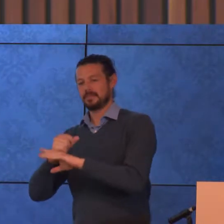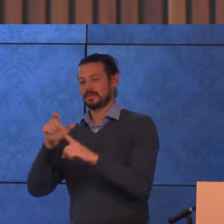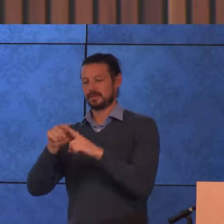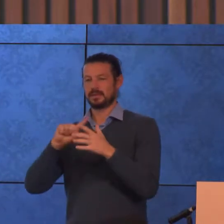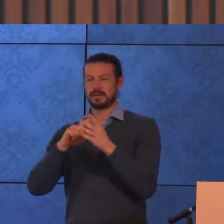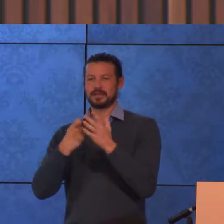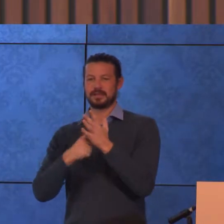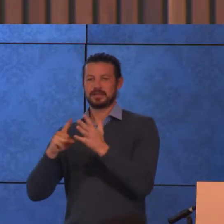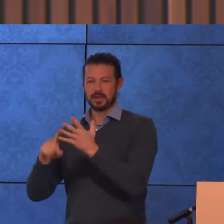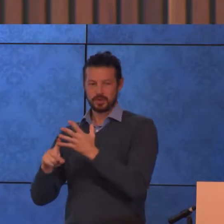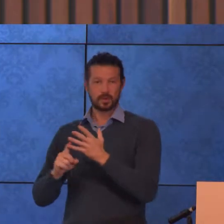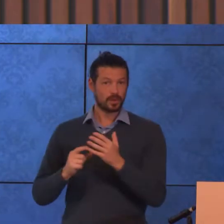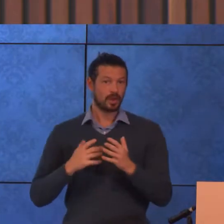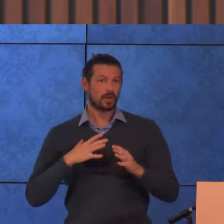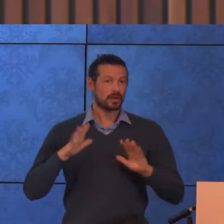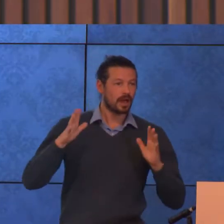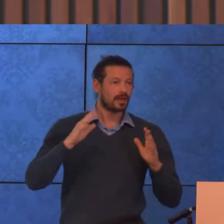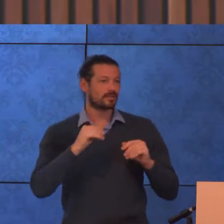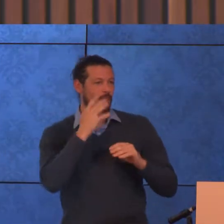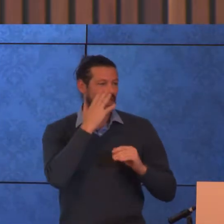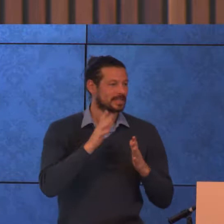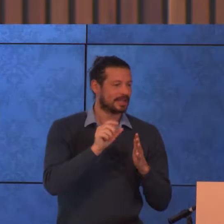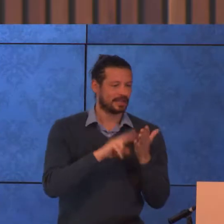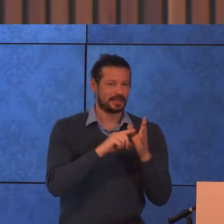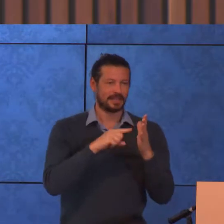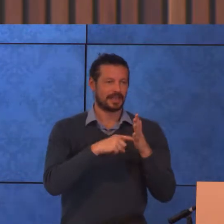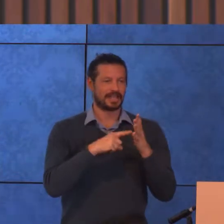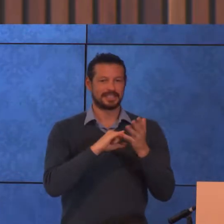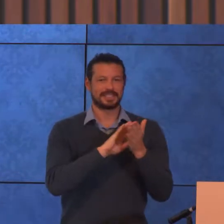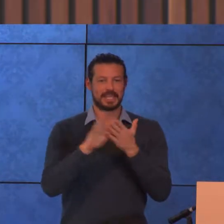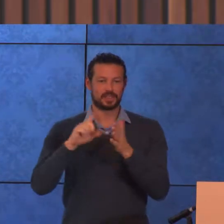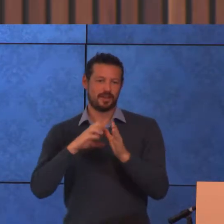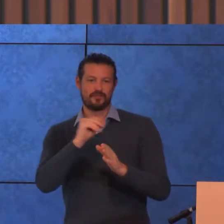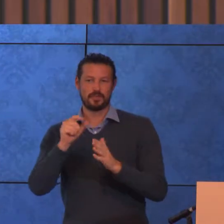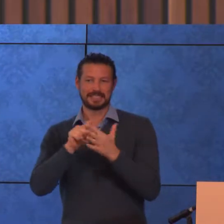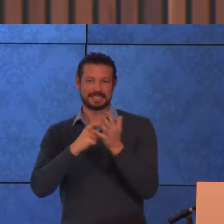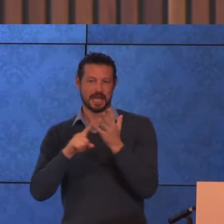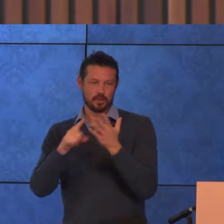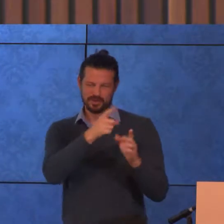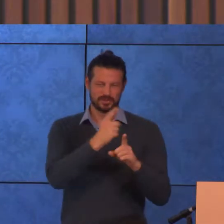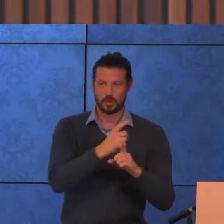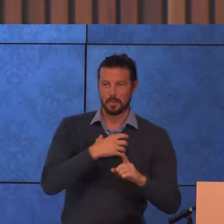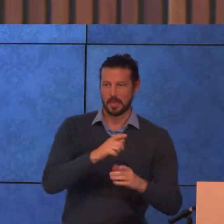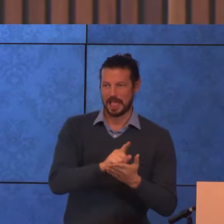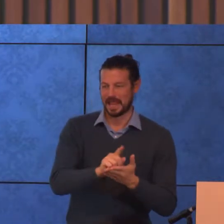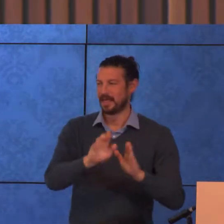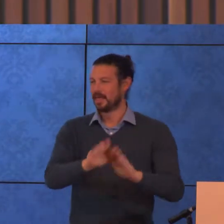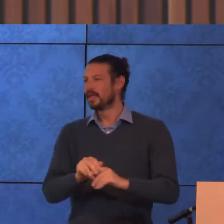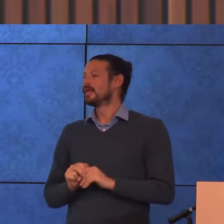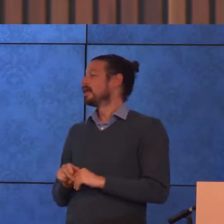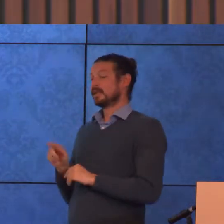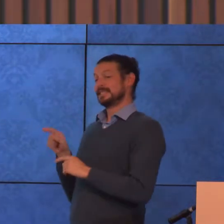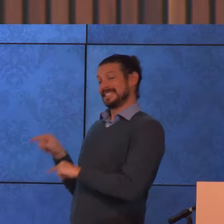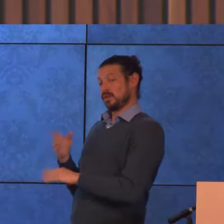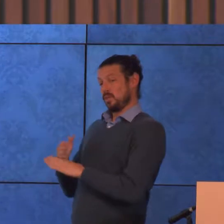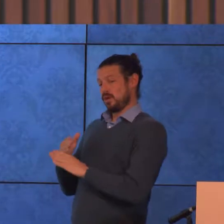that as well, can I do a bit of a shout out to Melissa and Natasha from Daru as well? We'll have more of that later. Melanie has been working in community services for